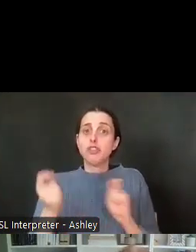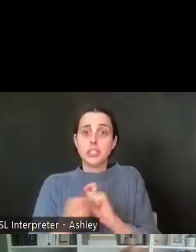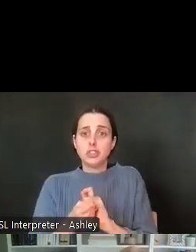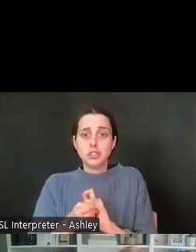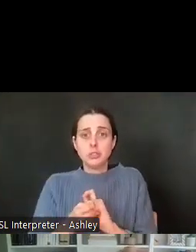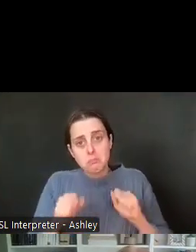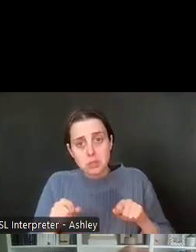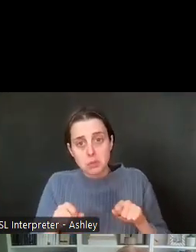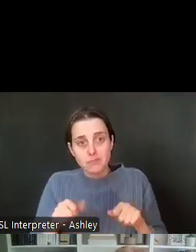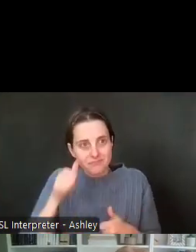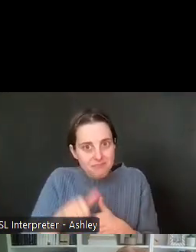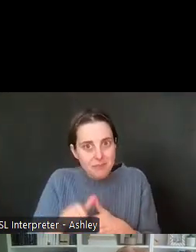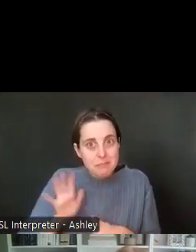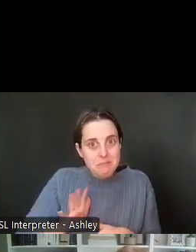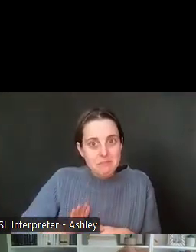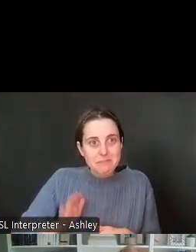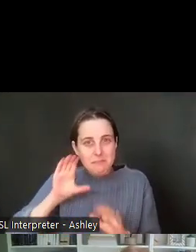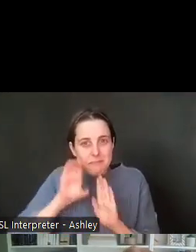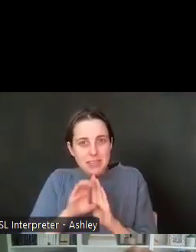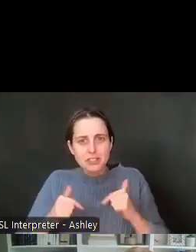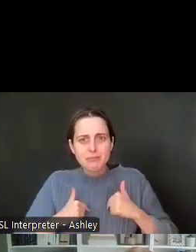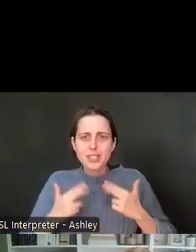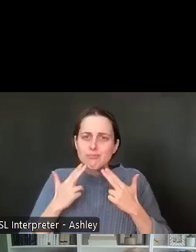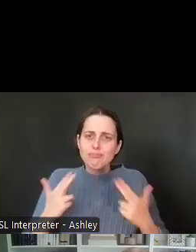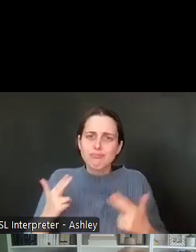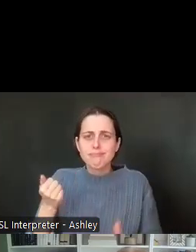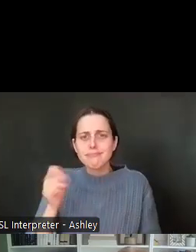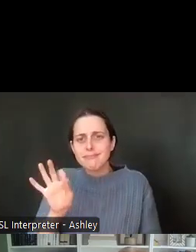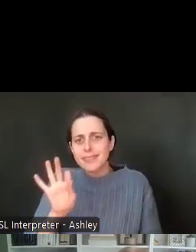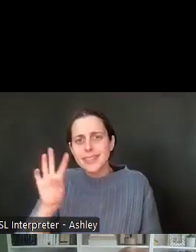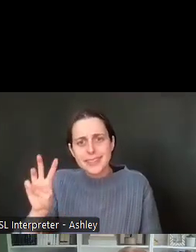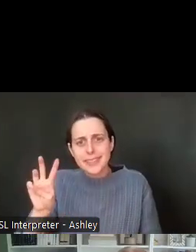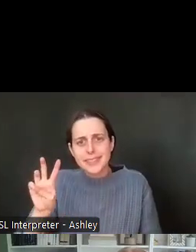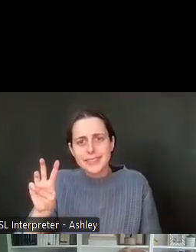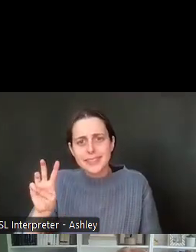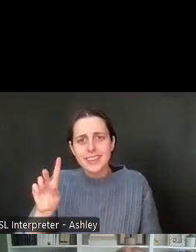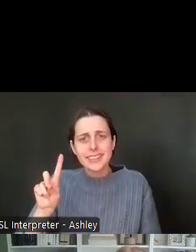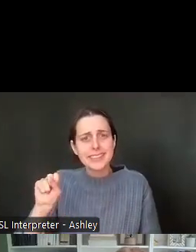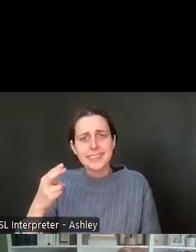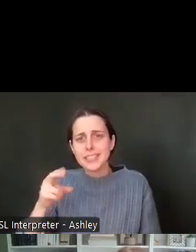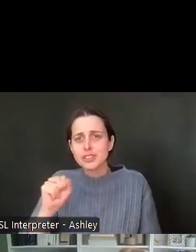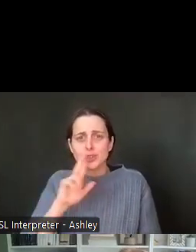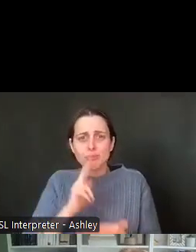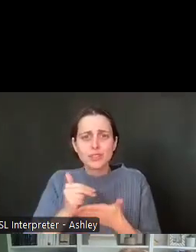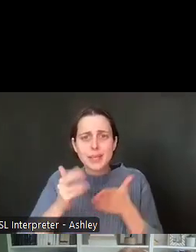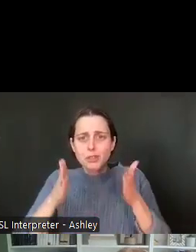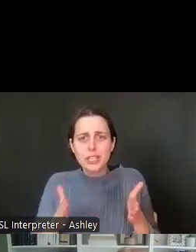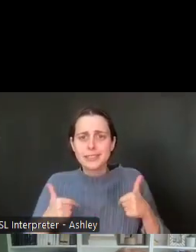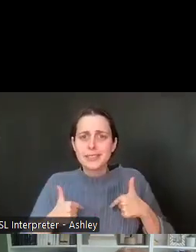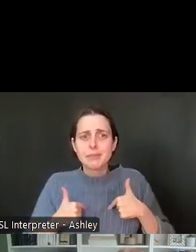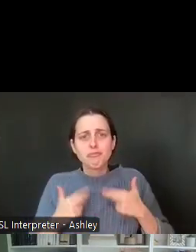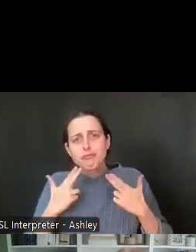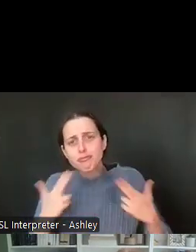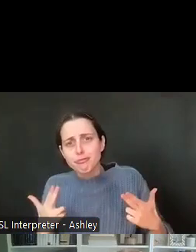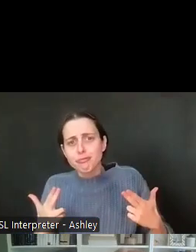that 1996 picture of me when I was a receptionist at DSHS, the intended impact that